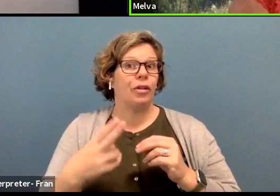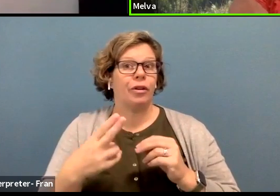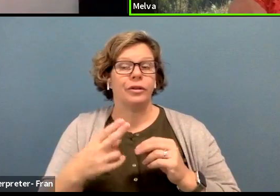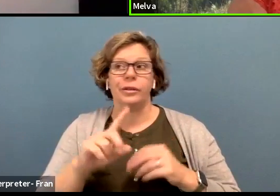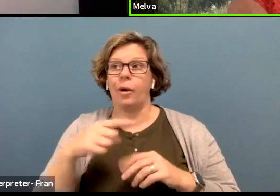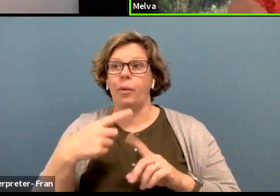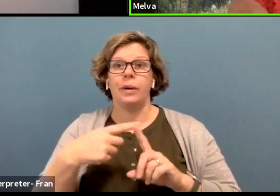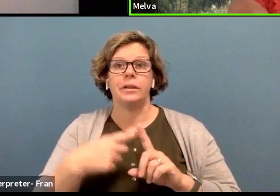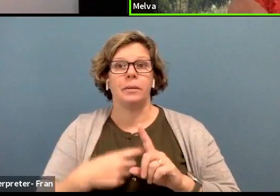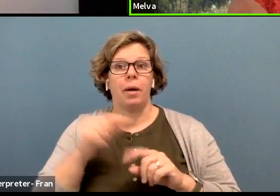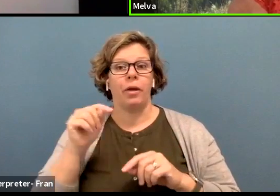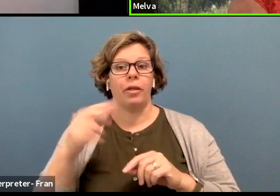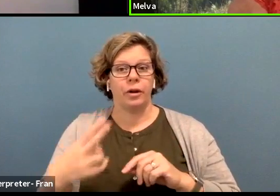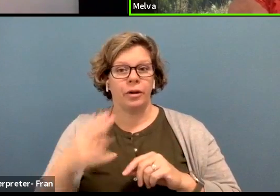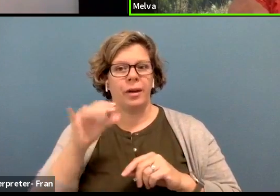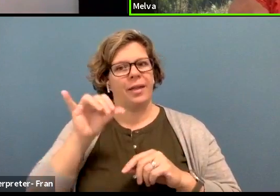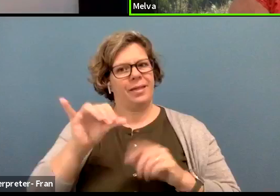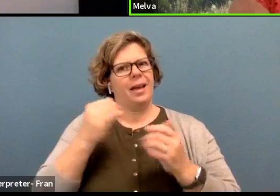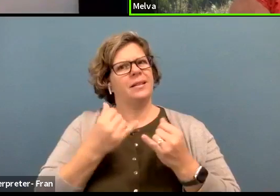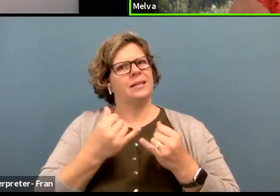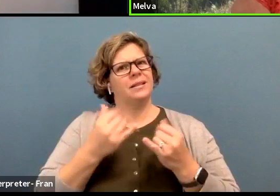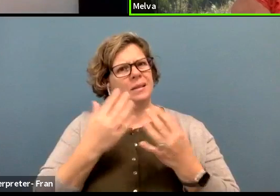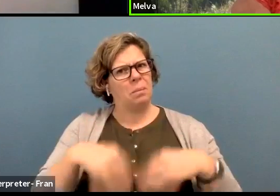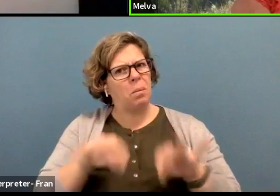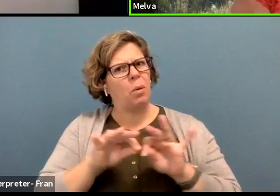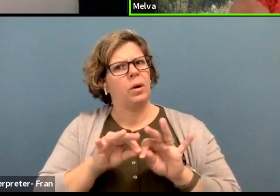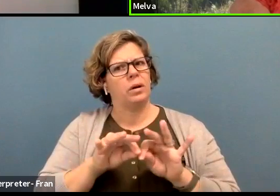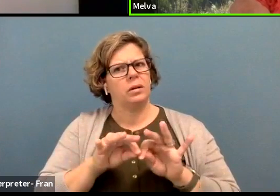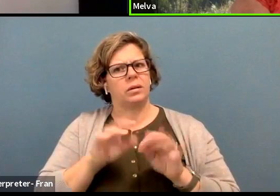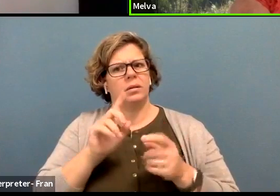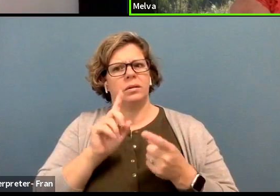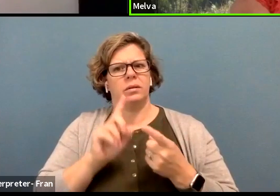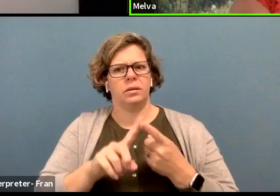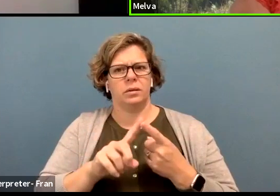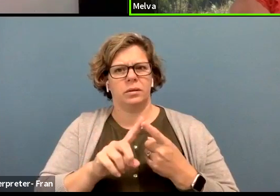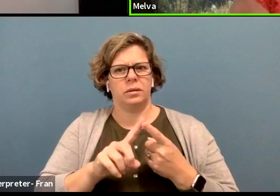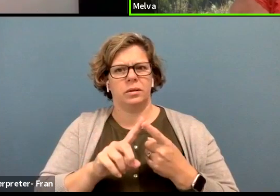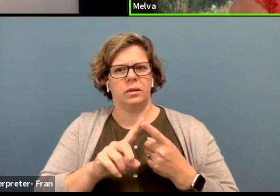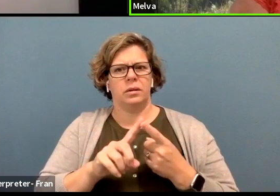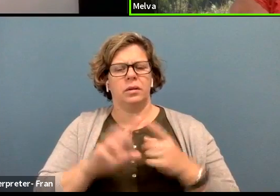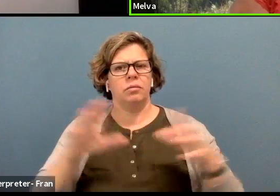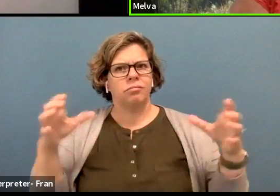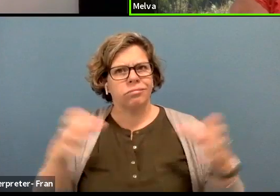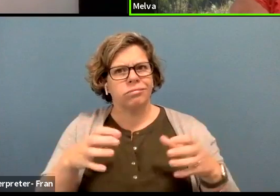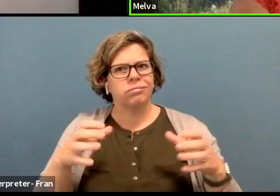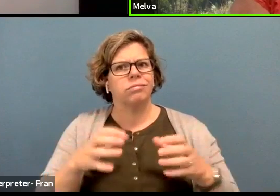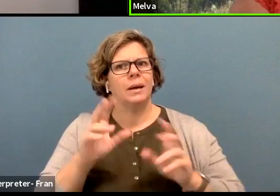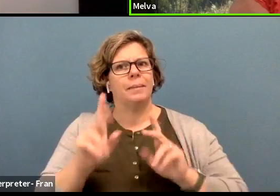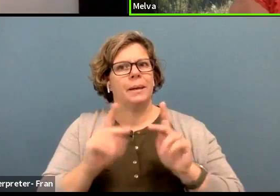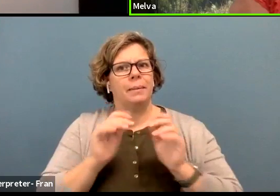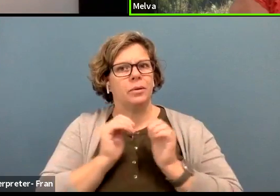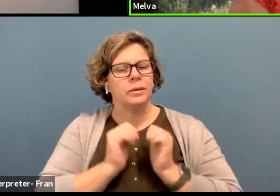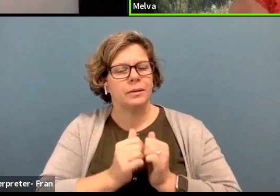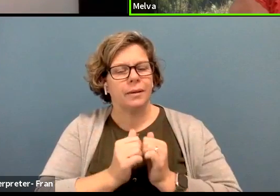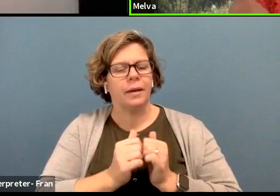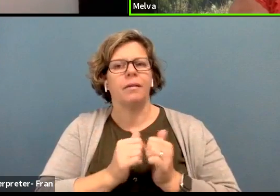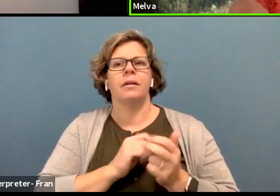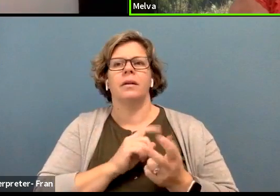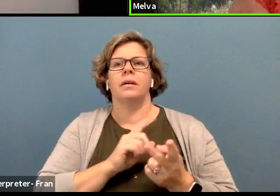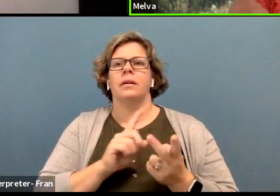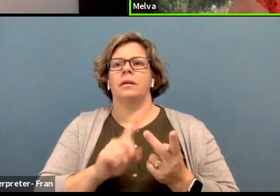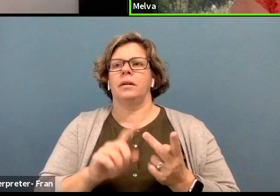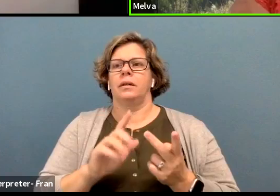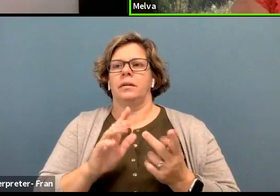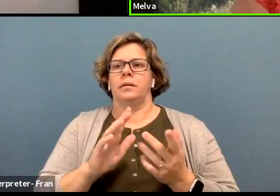on Thursdays, that's important to bring people together, to